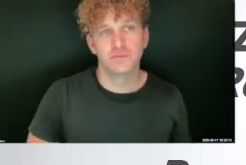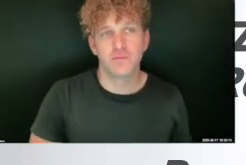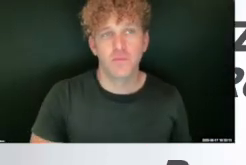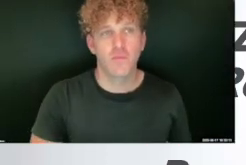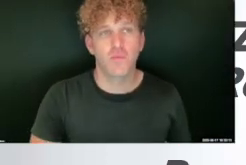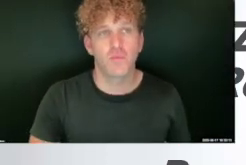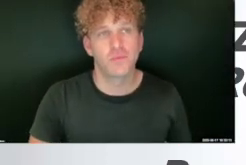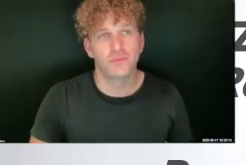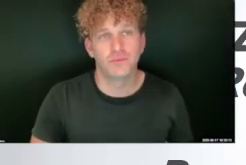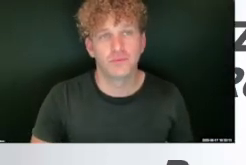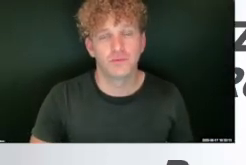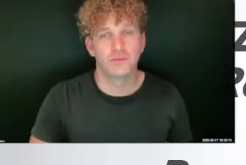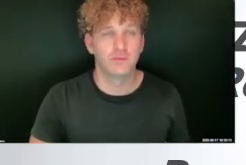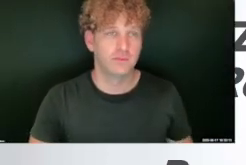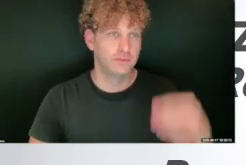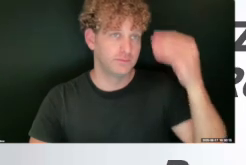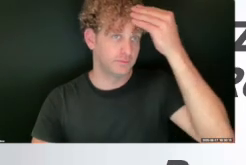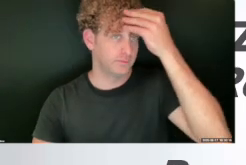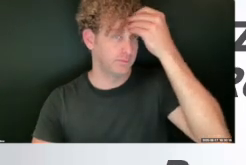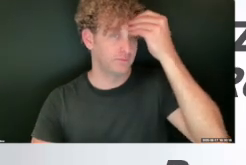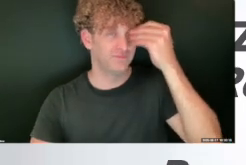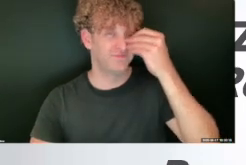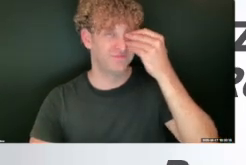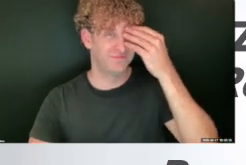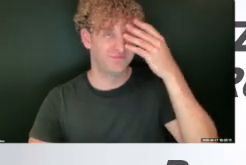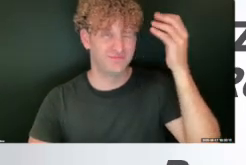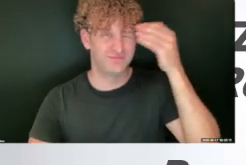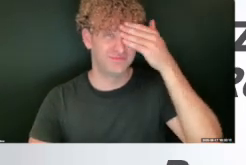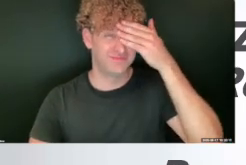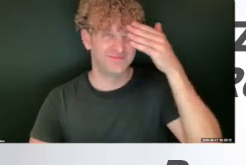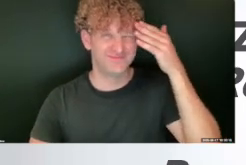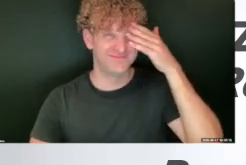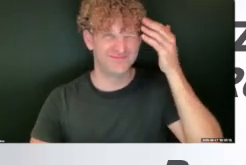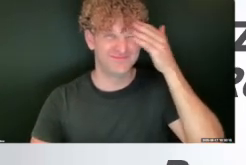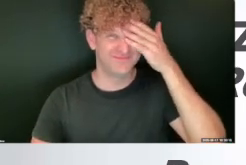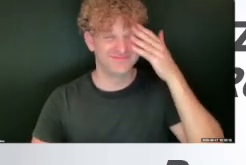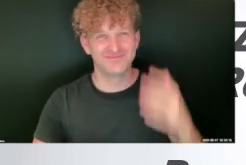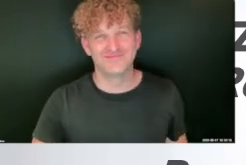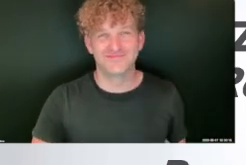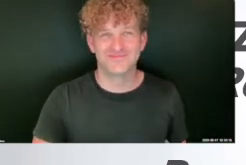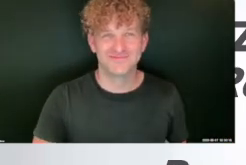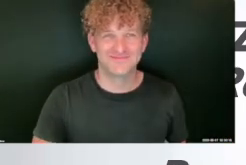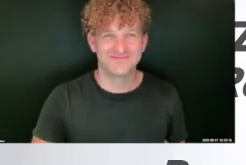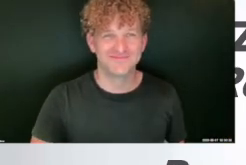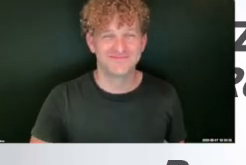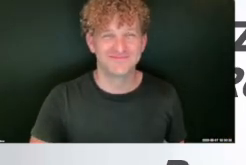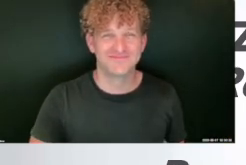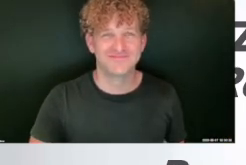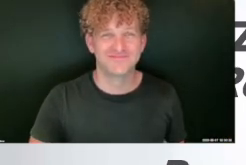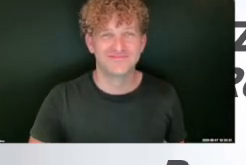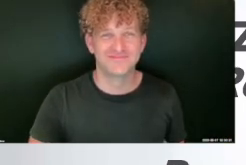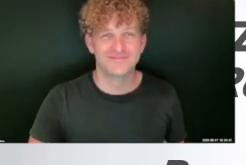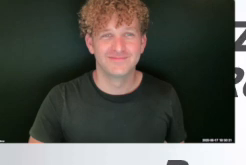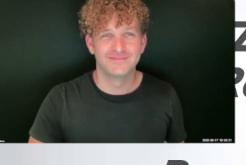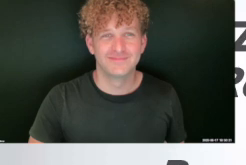Component specific. Removing and utilizing functional components from the vehicle to repair other vehicles,